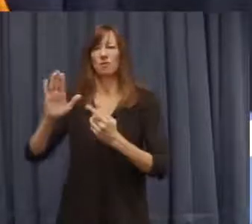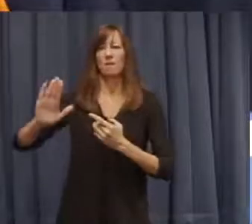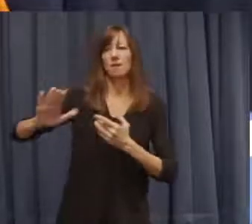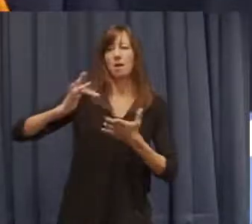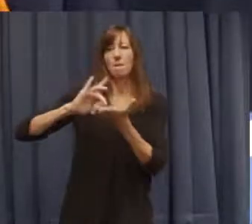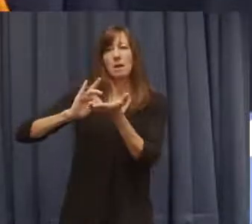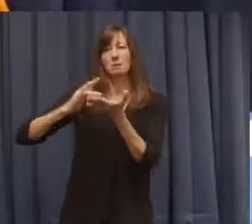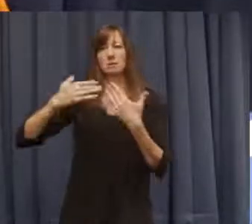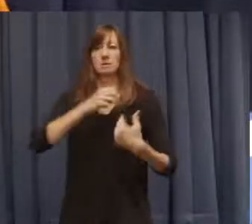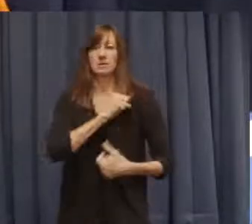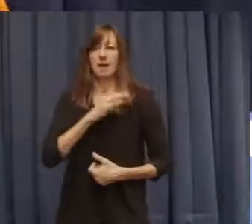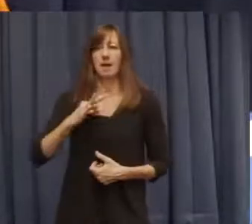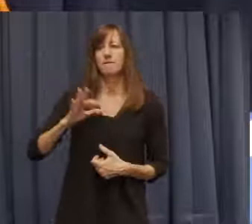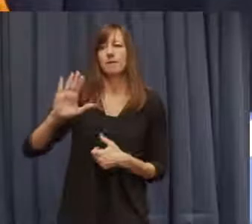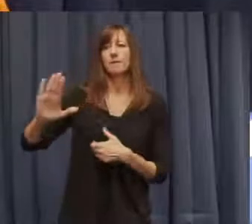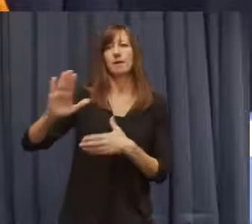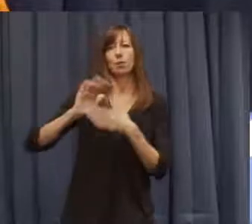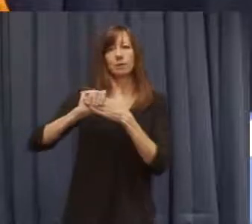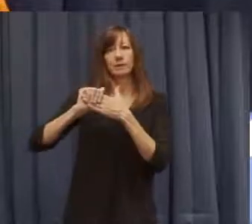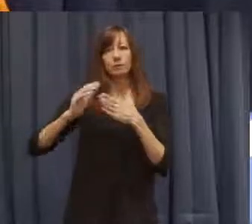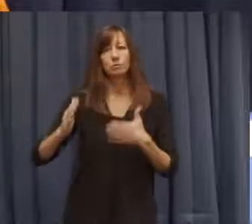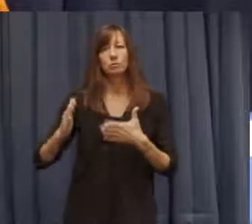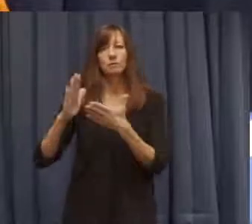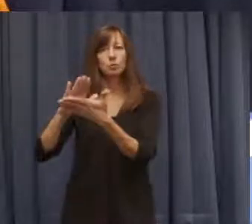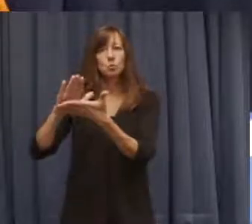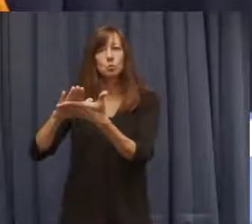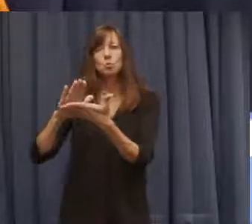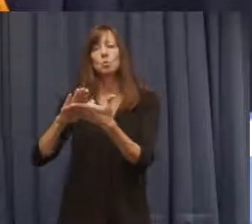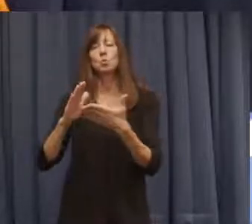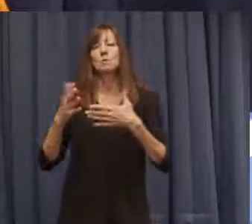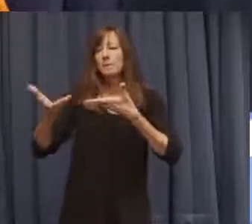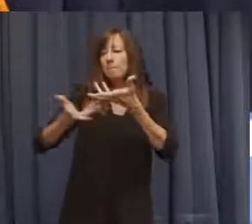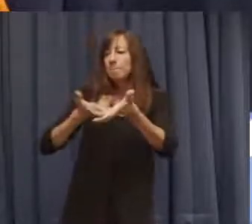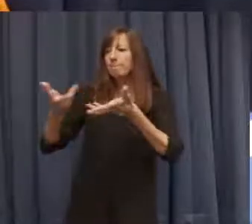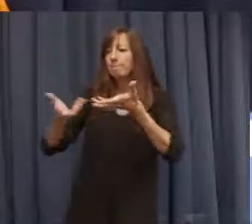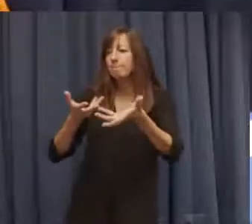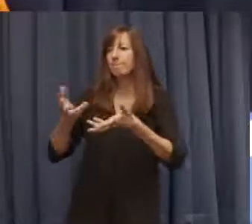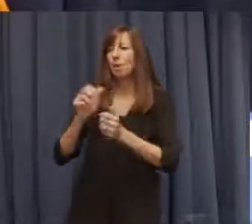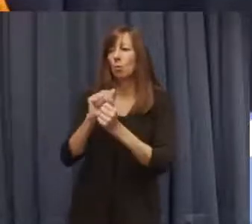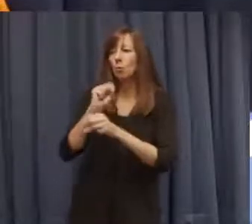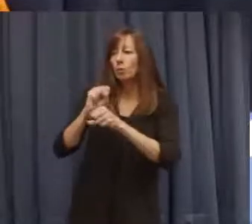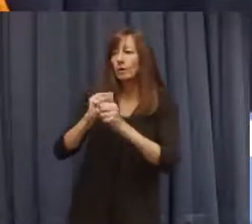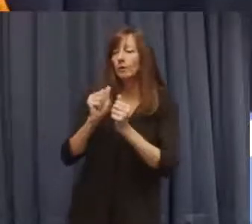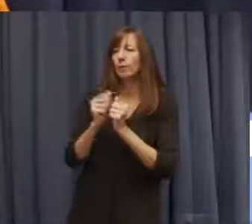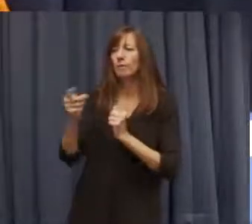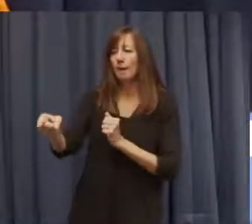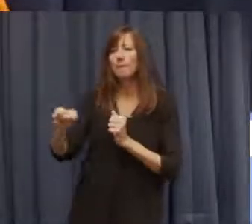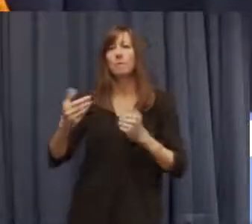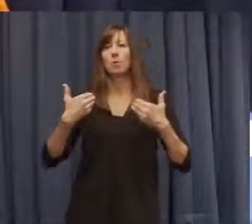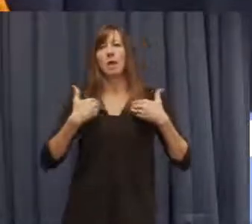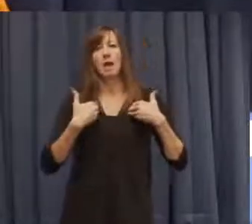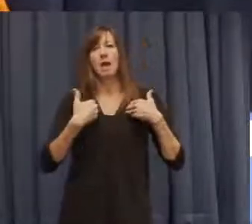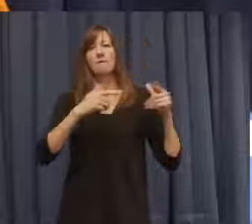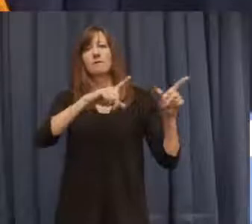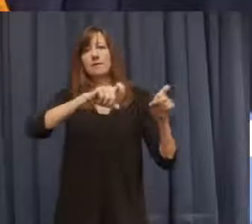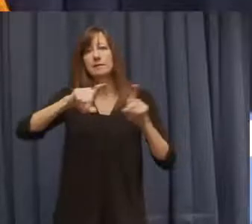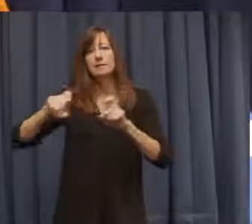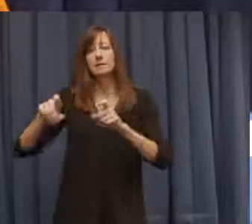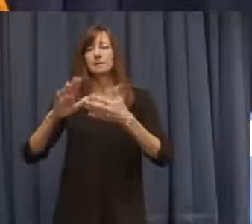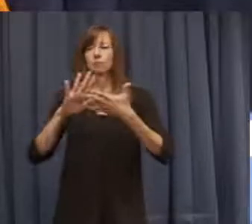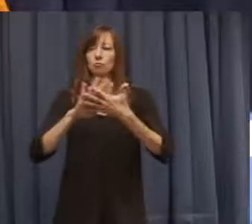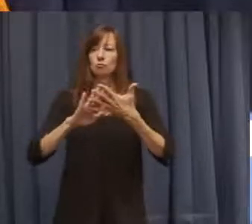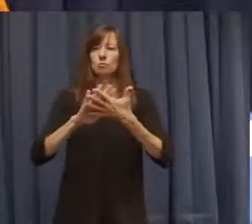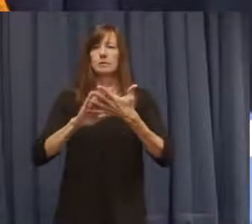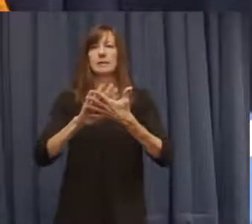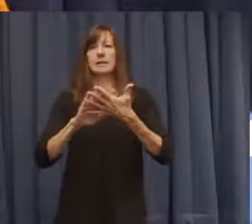their leadership. We have a testing and screening procedures in place that our health department have worked